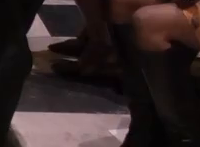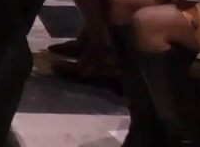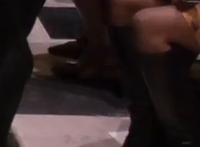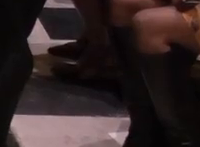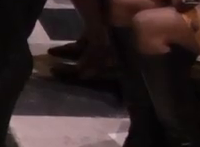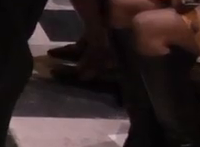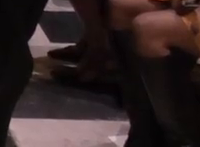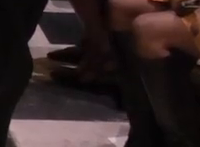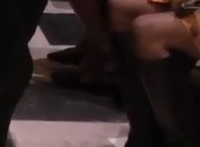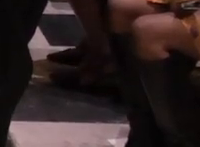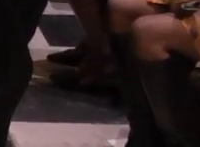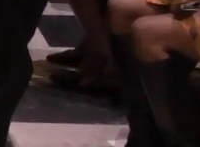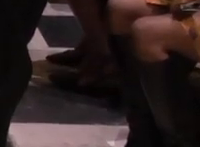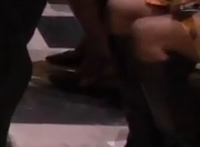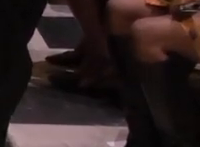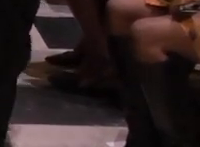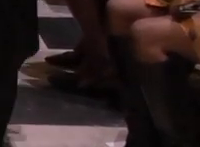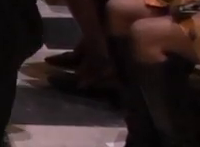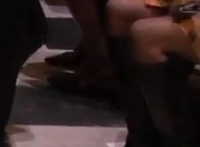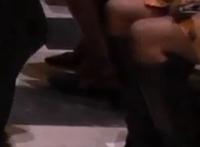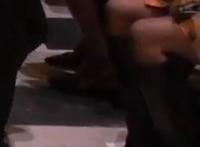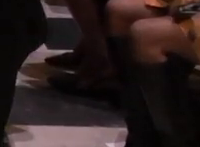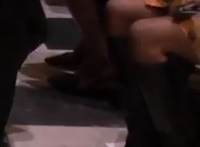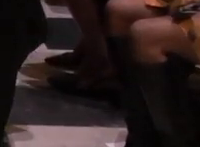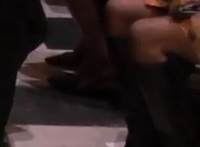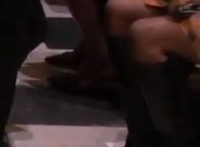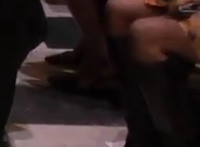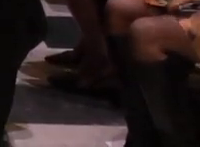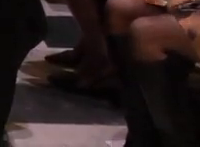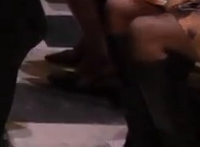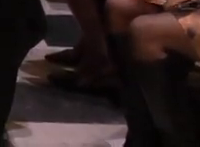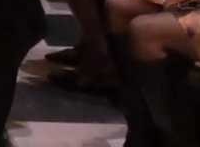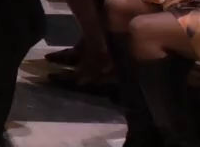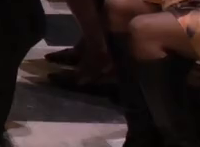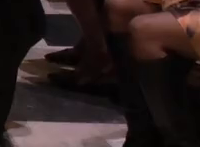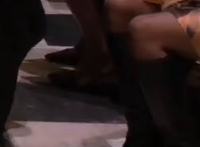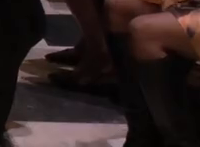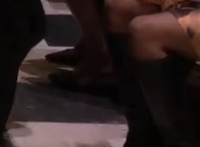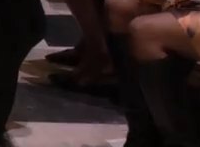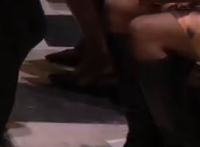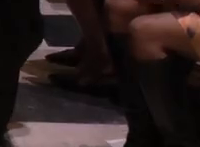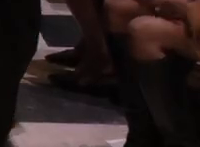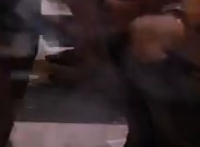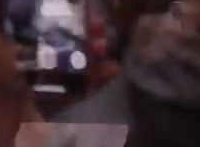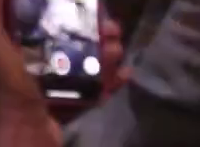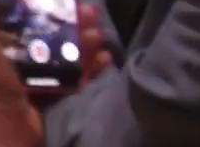round of applause, everybody. Yes. Come on. Come on. That was beautiful.